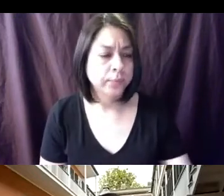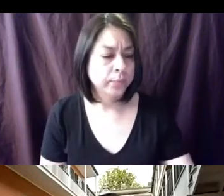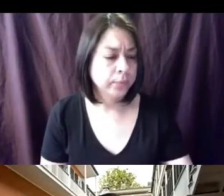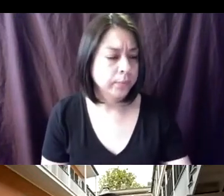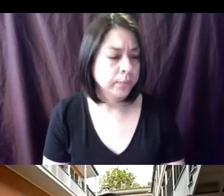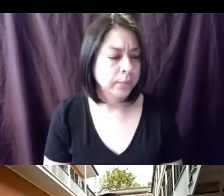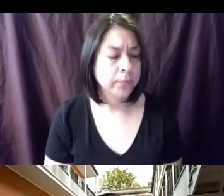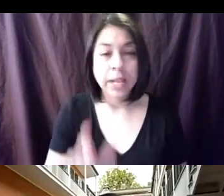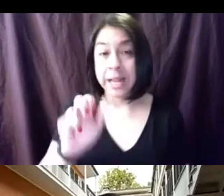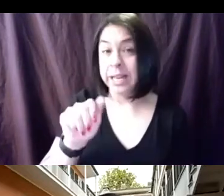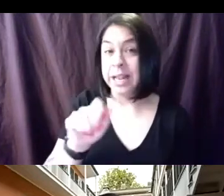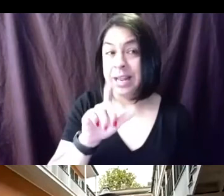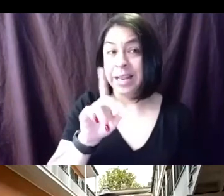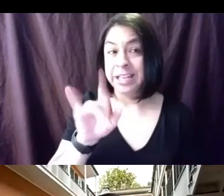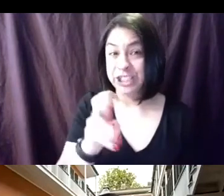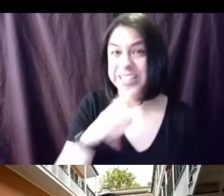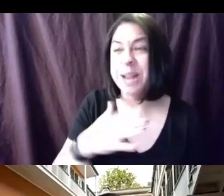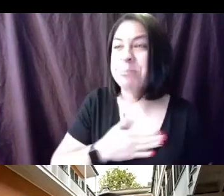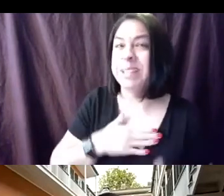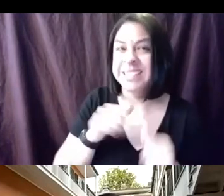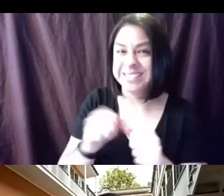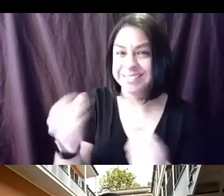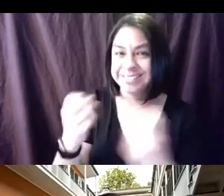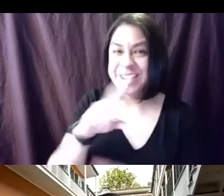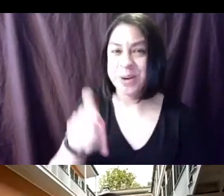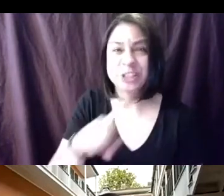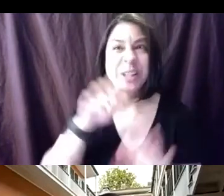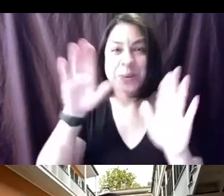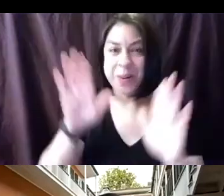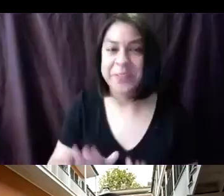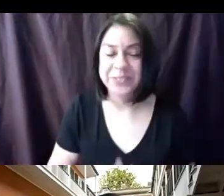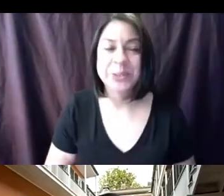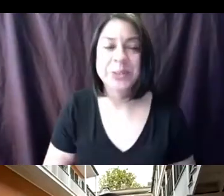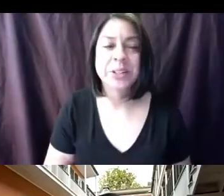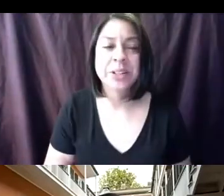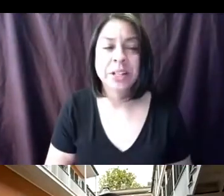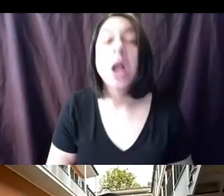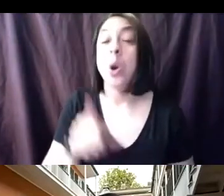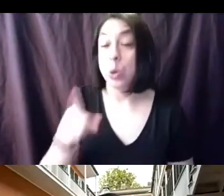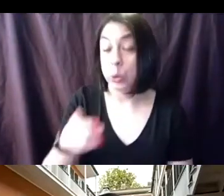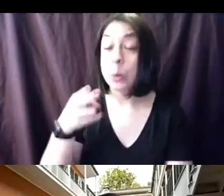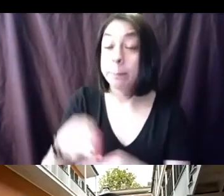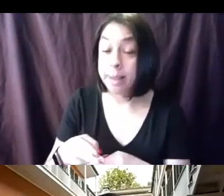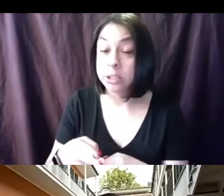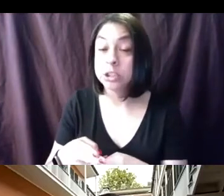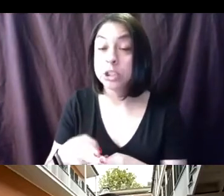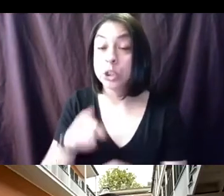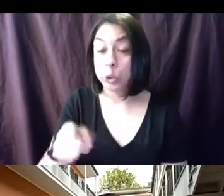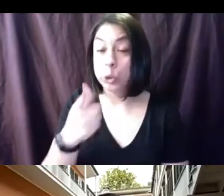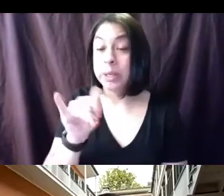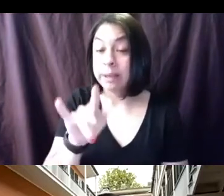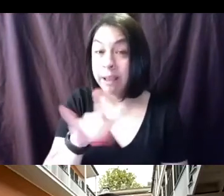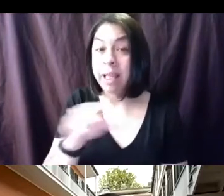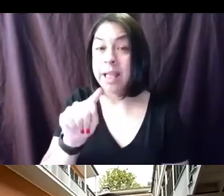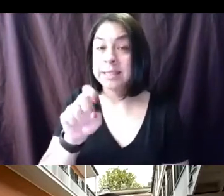Mm-hmm. And y'all, please keep these questions coming. These are wonderful. let's see. You mentioned that you, Gail, and Tessie have